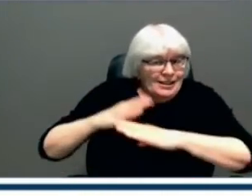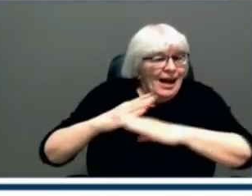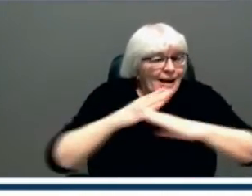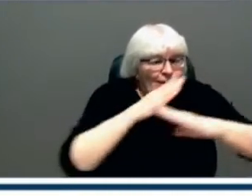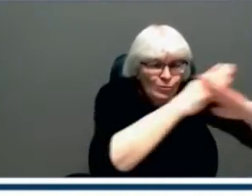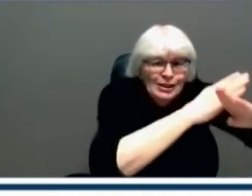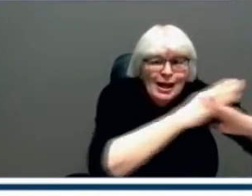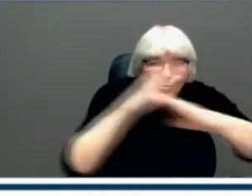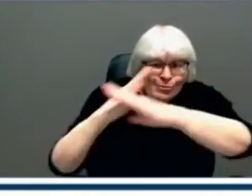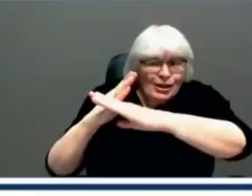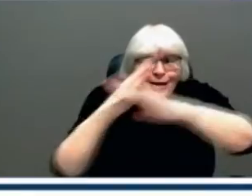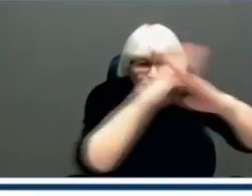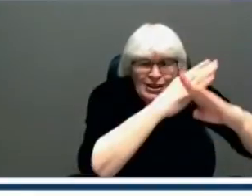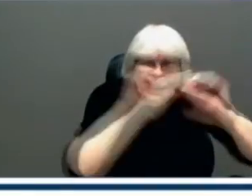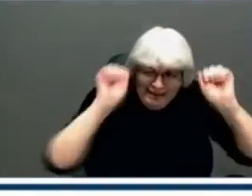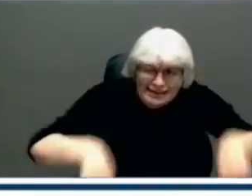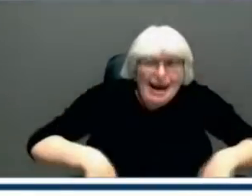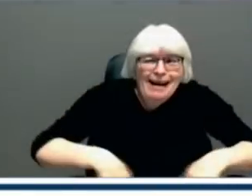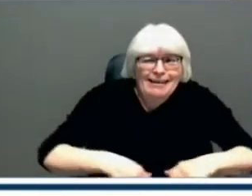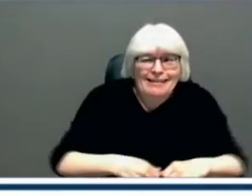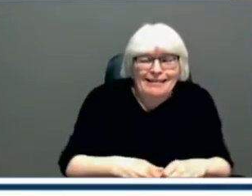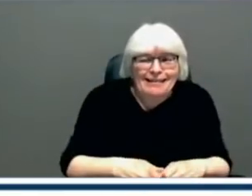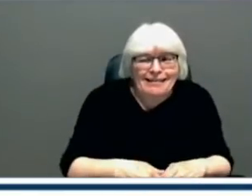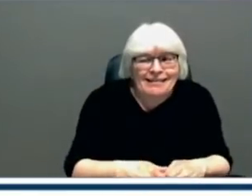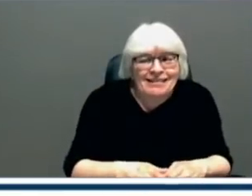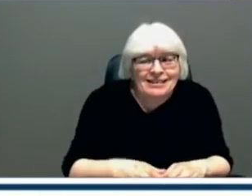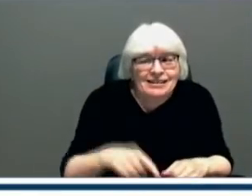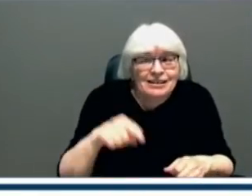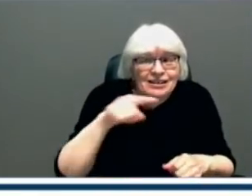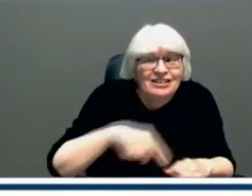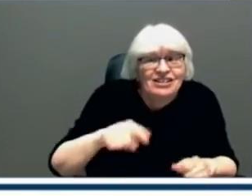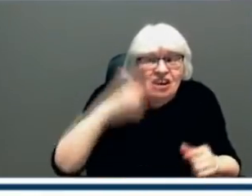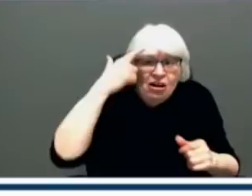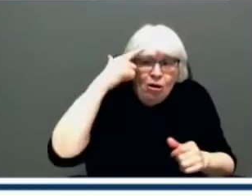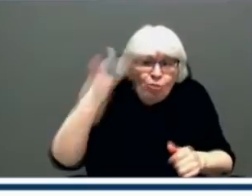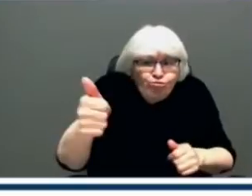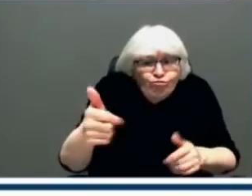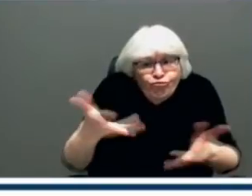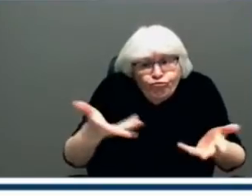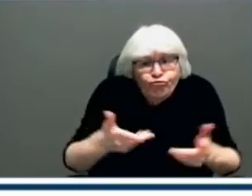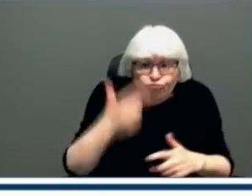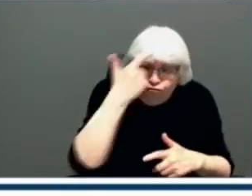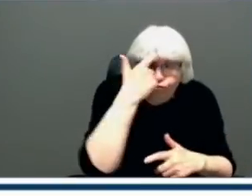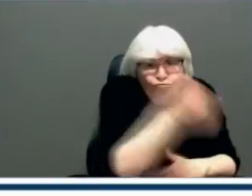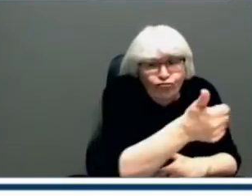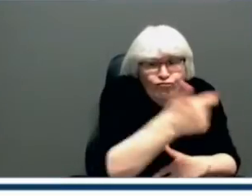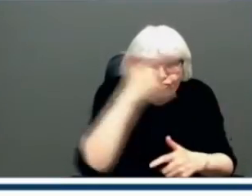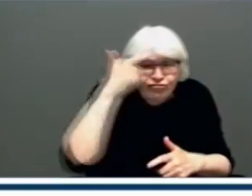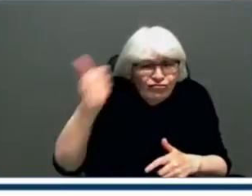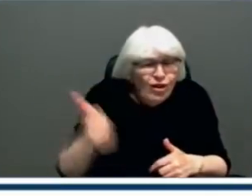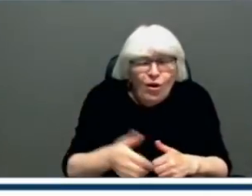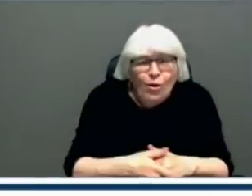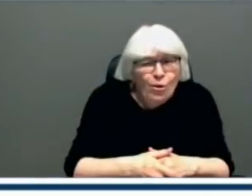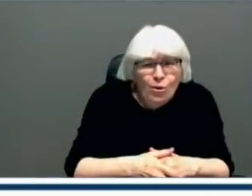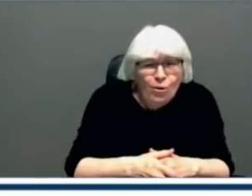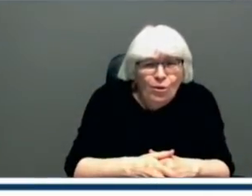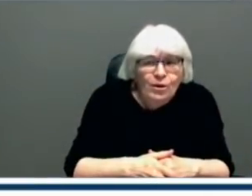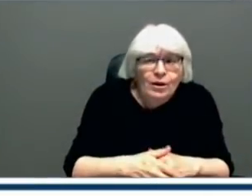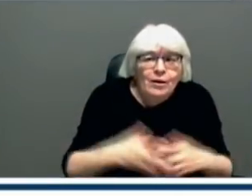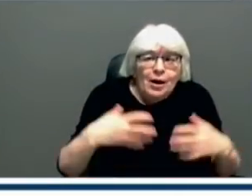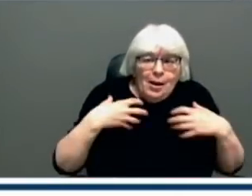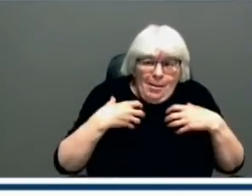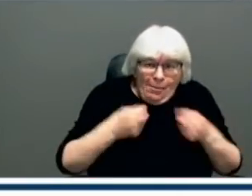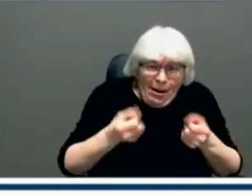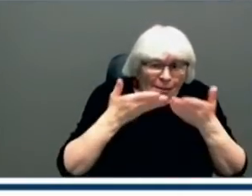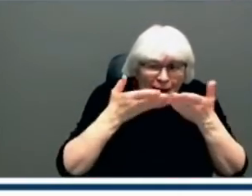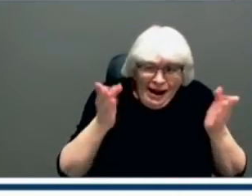leave those who are at increased risk on their own. And that is public health can't make you do that. To me, it's an obligation to all of